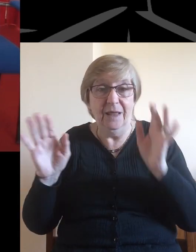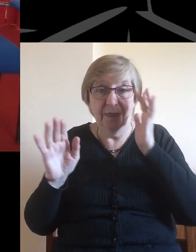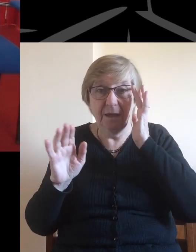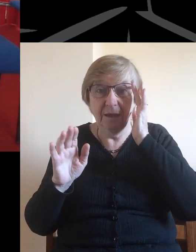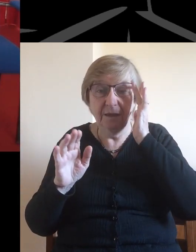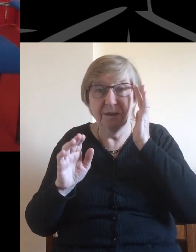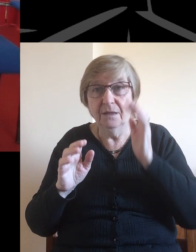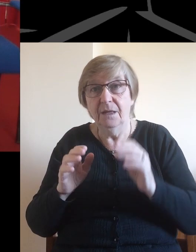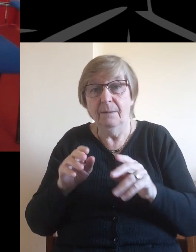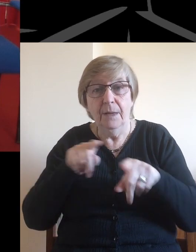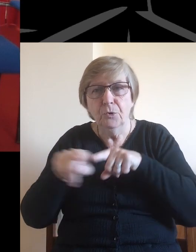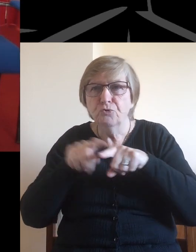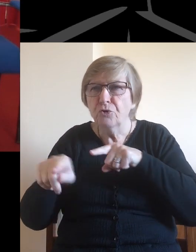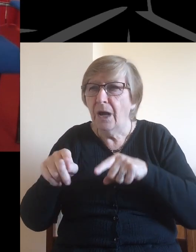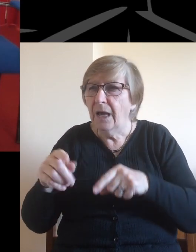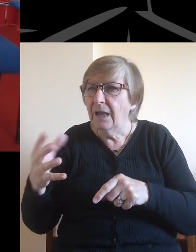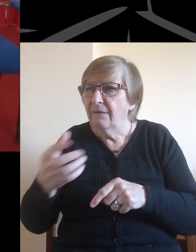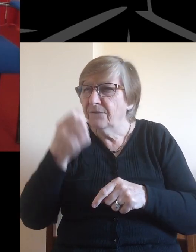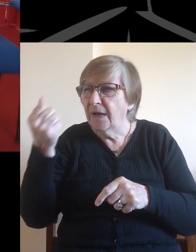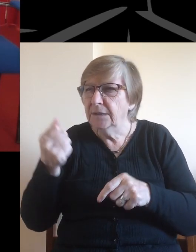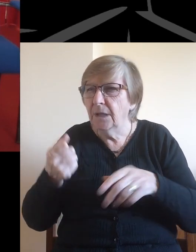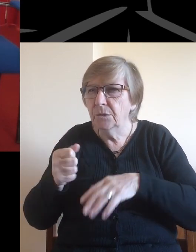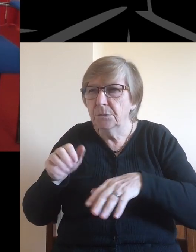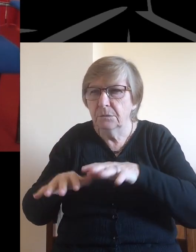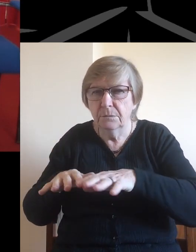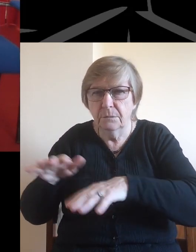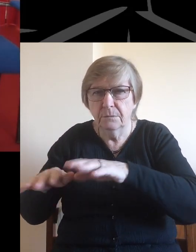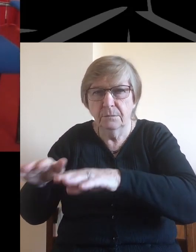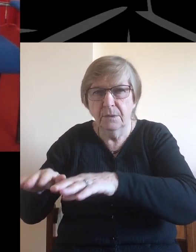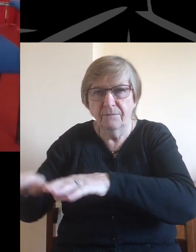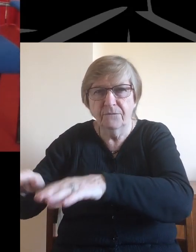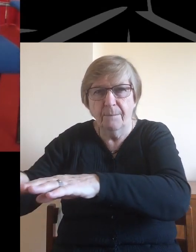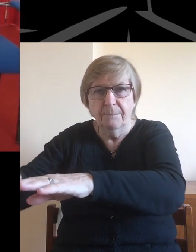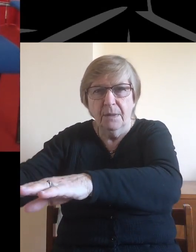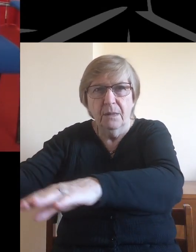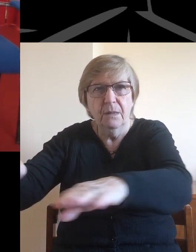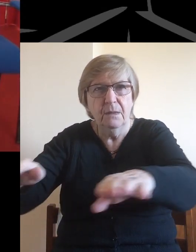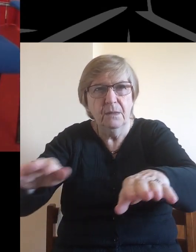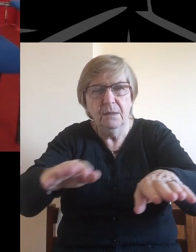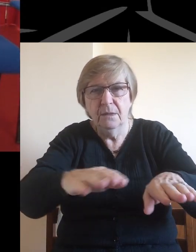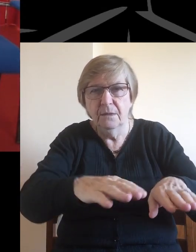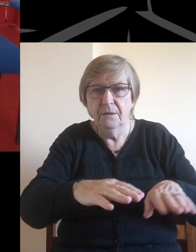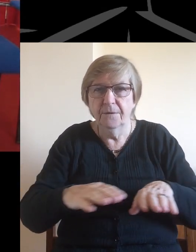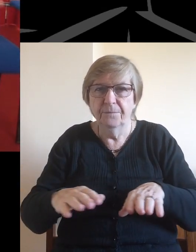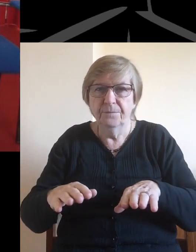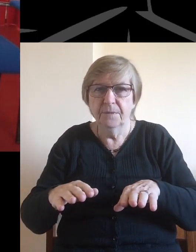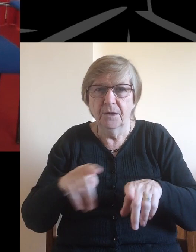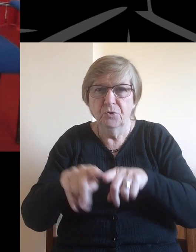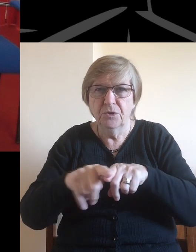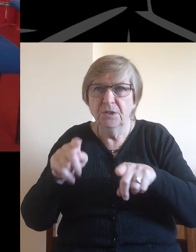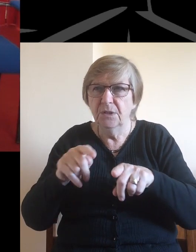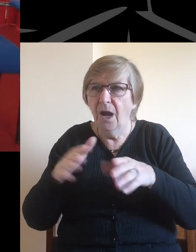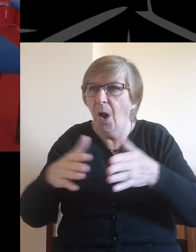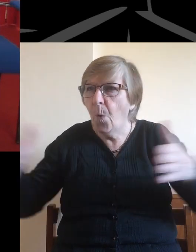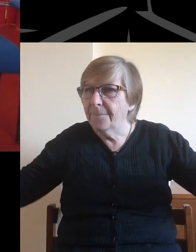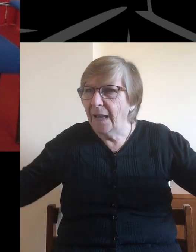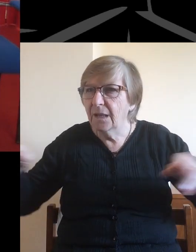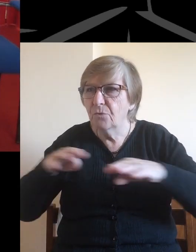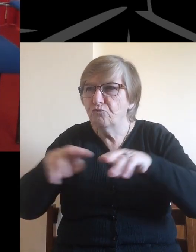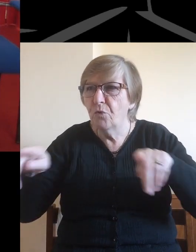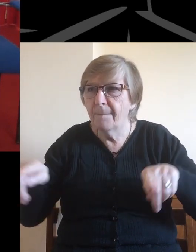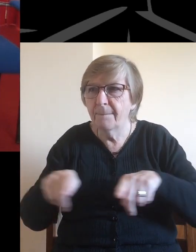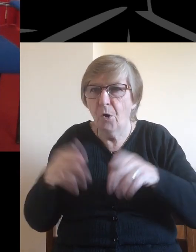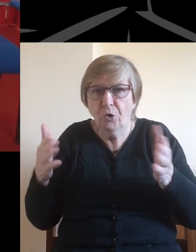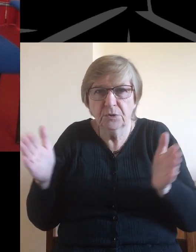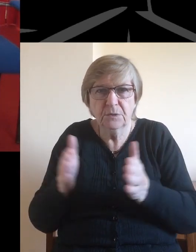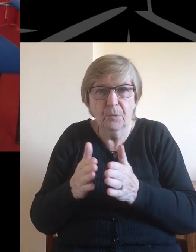You might try and find out bits and pieces about your surroundings. You might try and fumble your way around. Try and see how big or how small is this